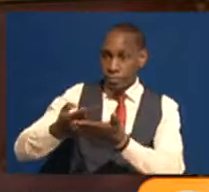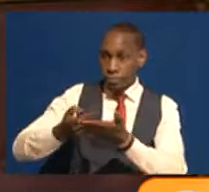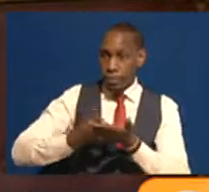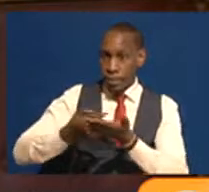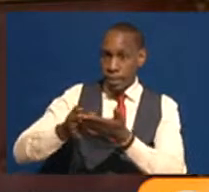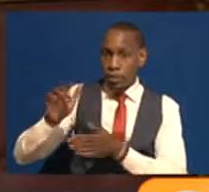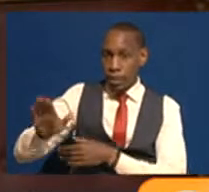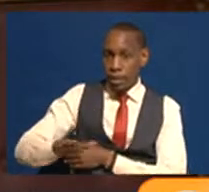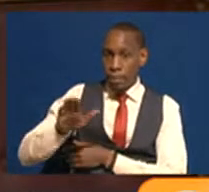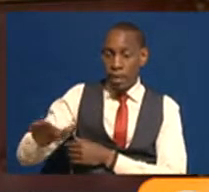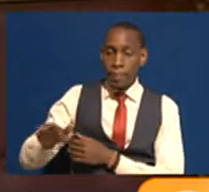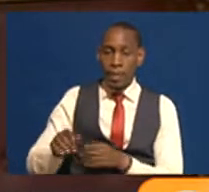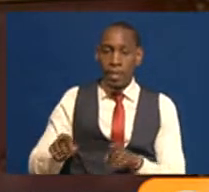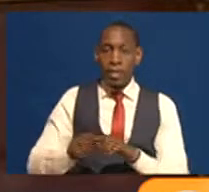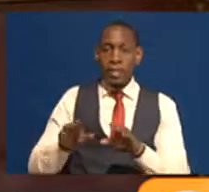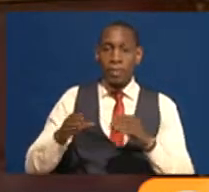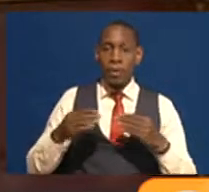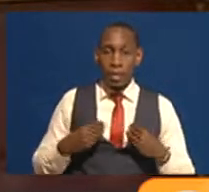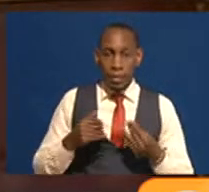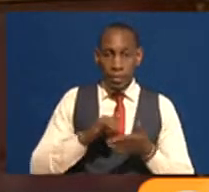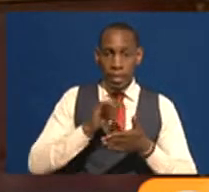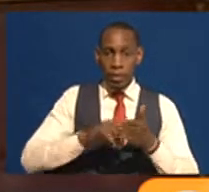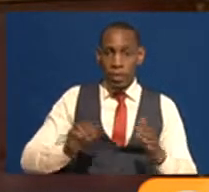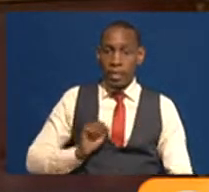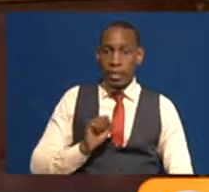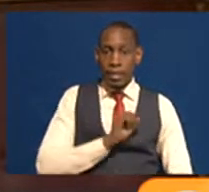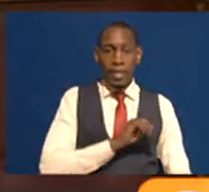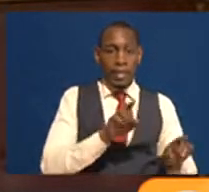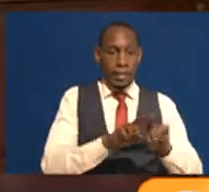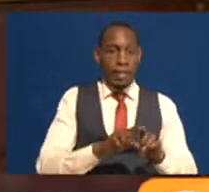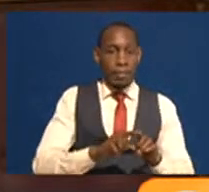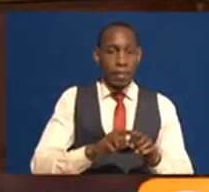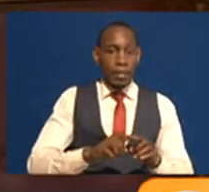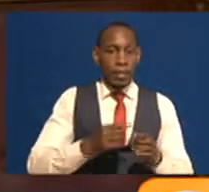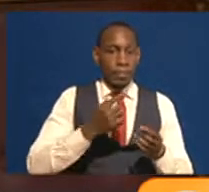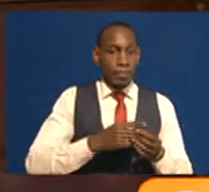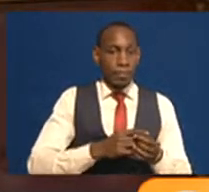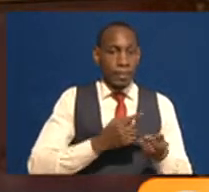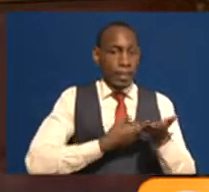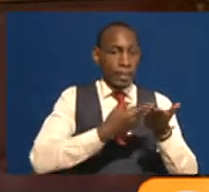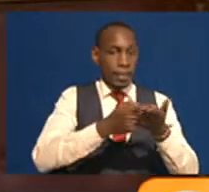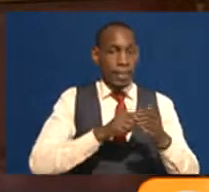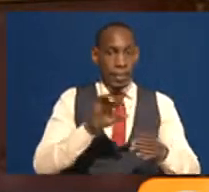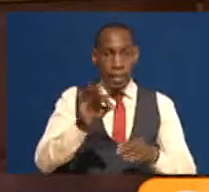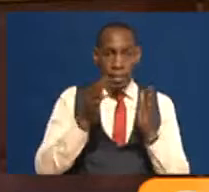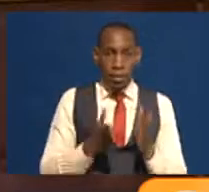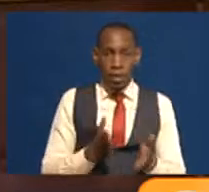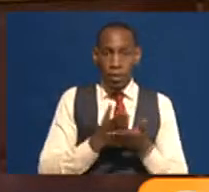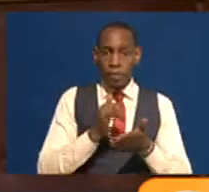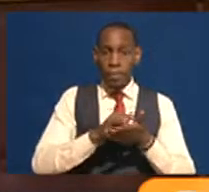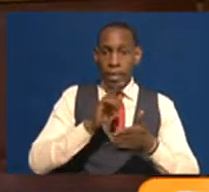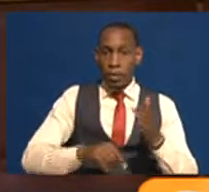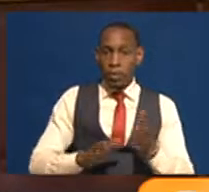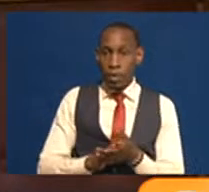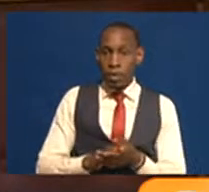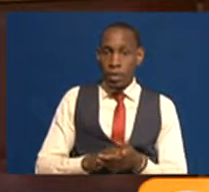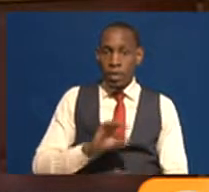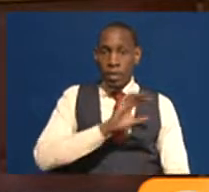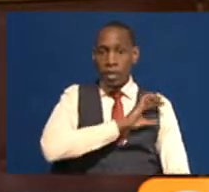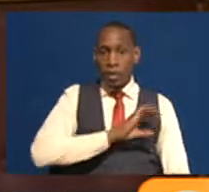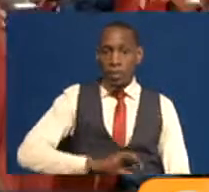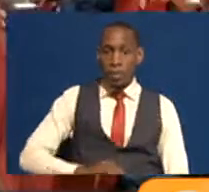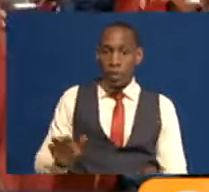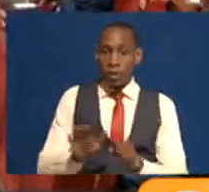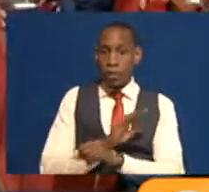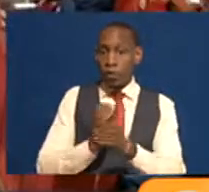the House, acknowledging that the Senate will also consider the nominee so as to ensure that the Commission is fully